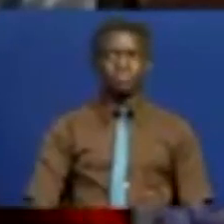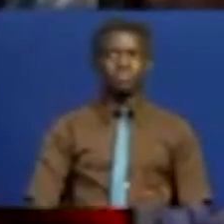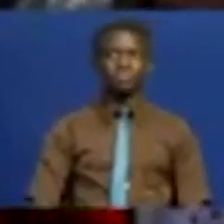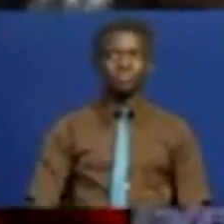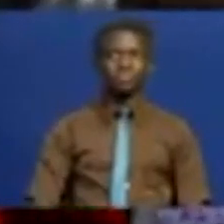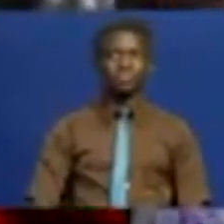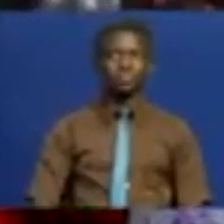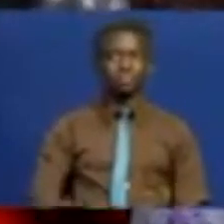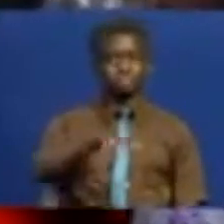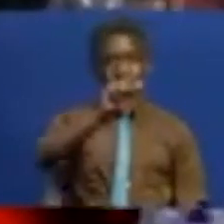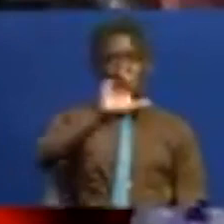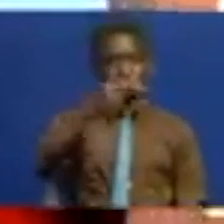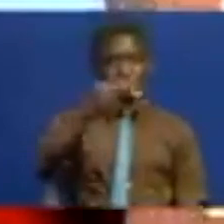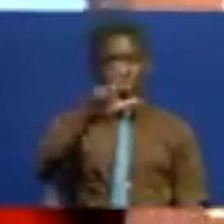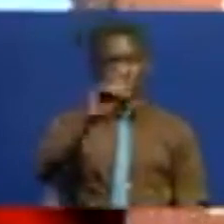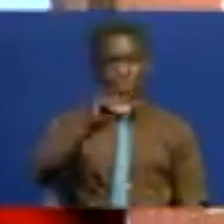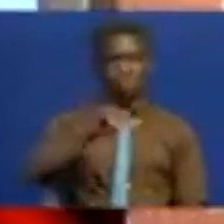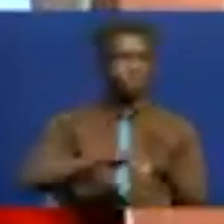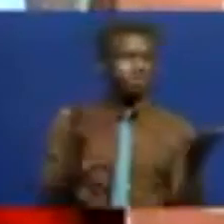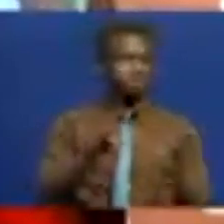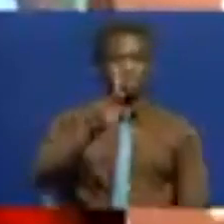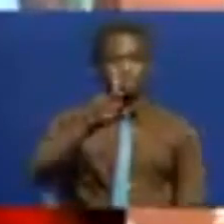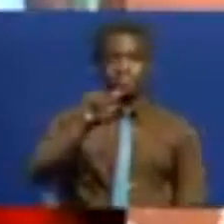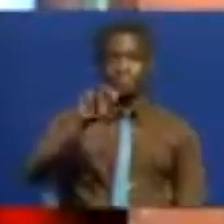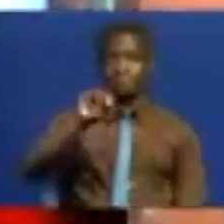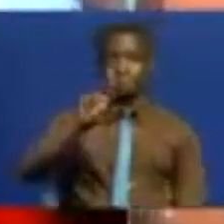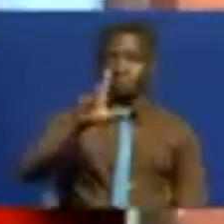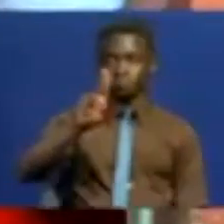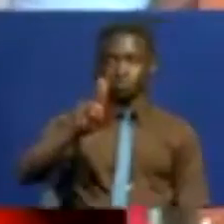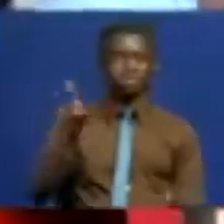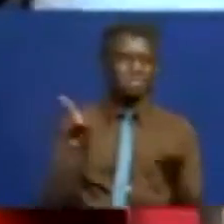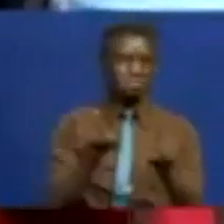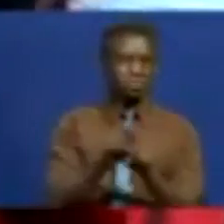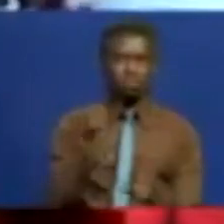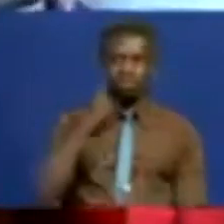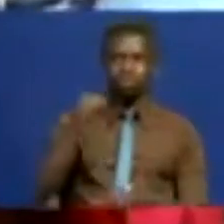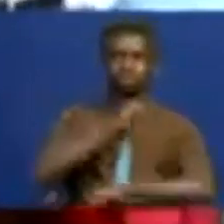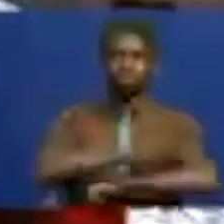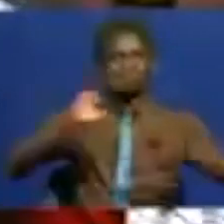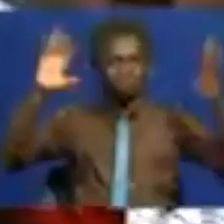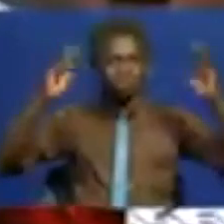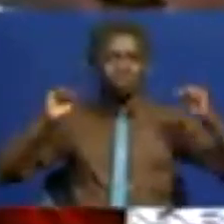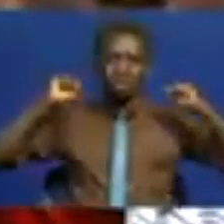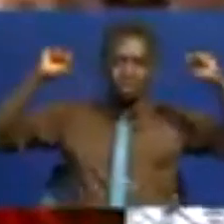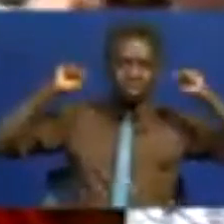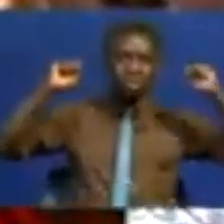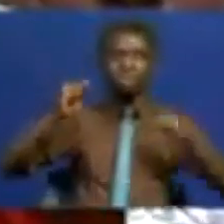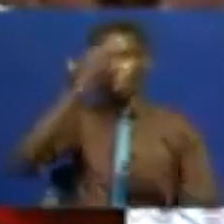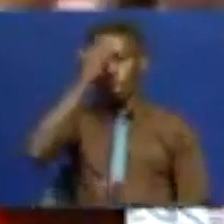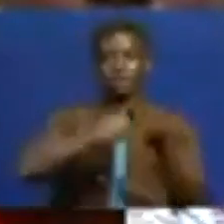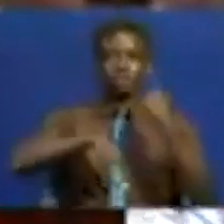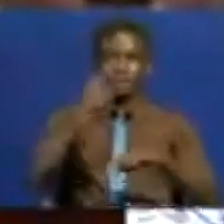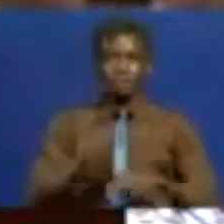At Charo Academy in Kamulu, it was the same script with the school management attributing the good performance to discipline. We want to thank them